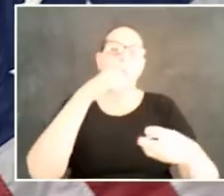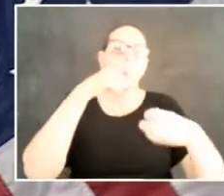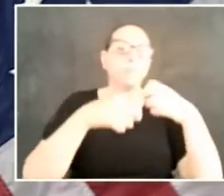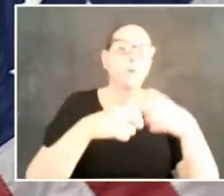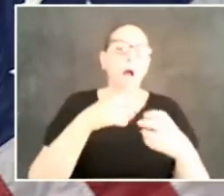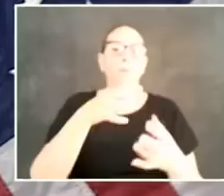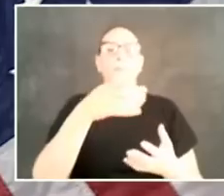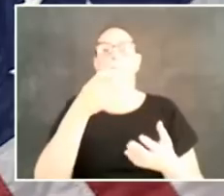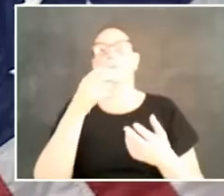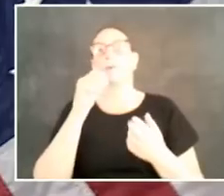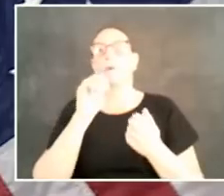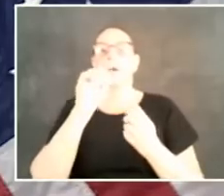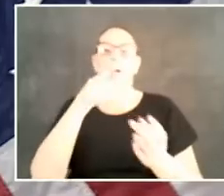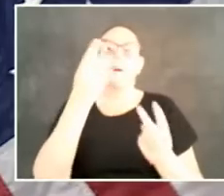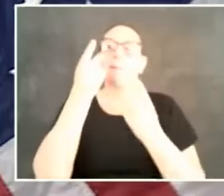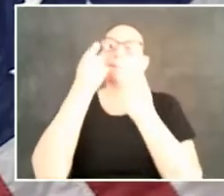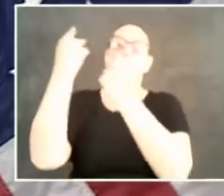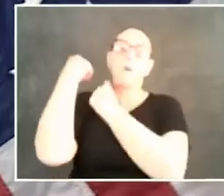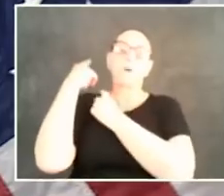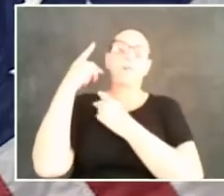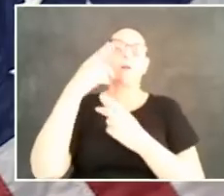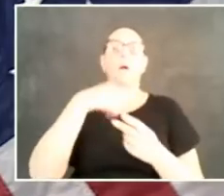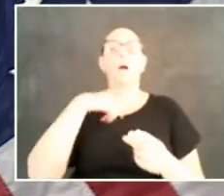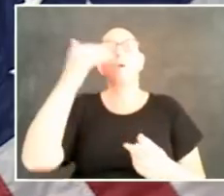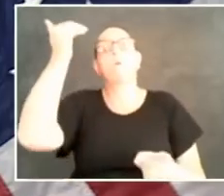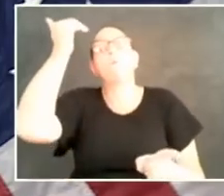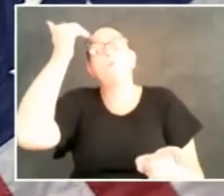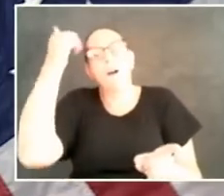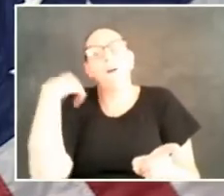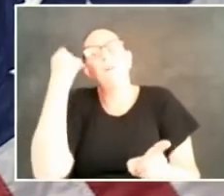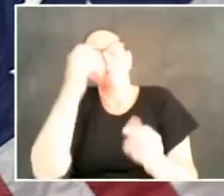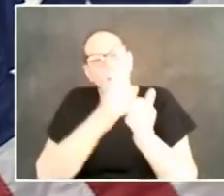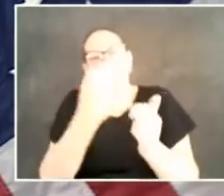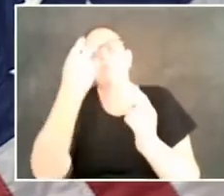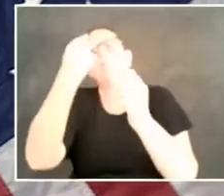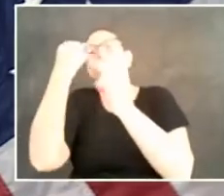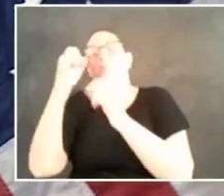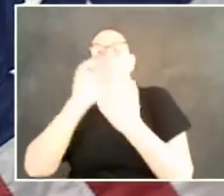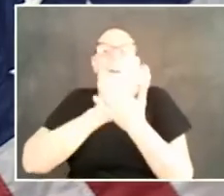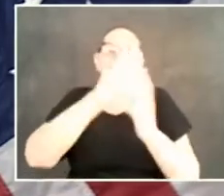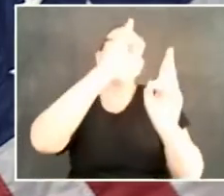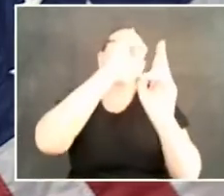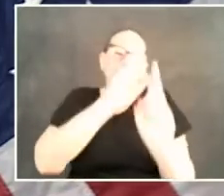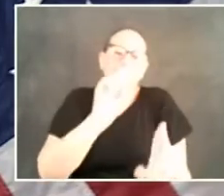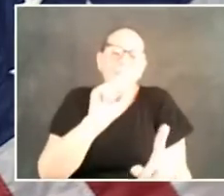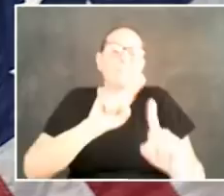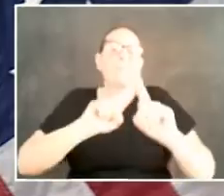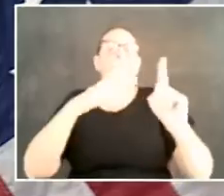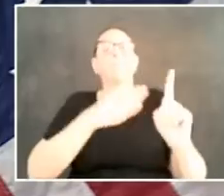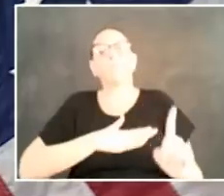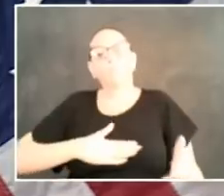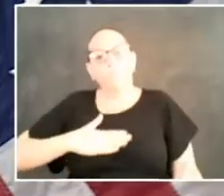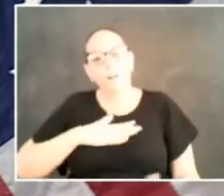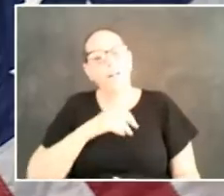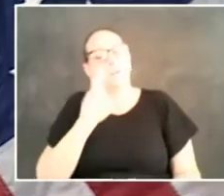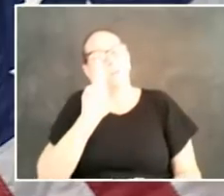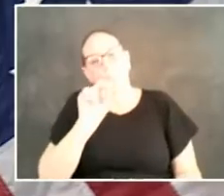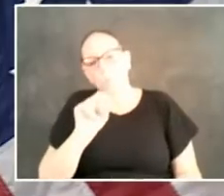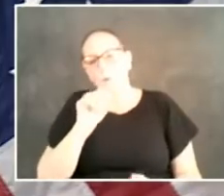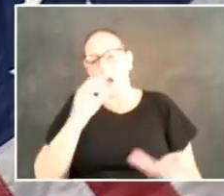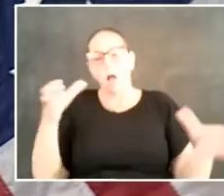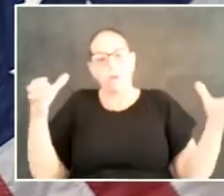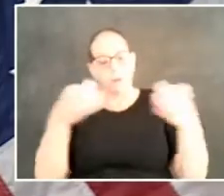I mentioned earlier 51 summonses and 3 arrests, that was the 3 arrests I was talking about. It started out as a social